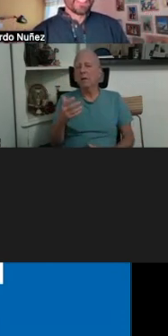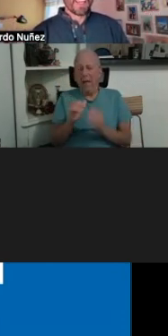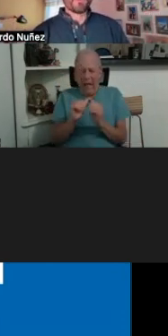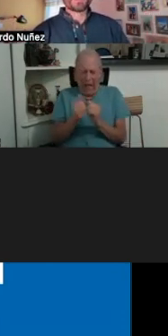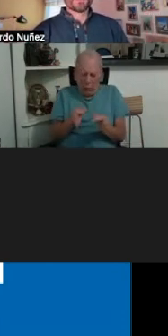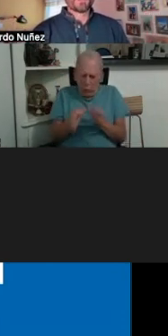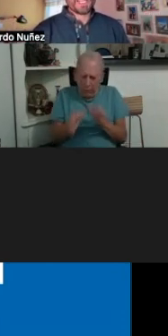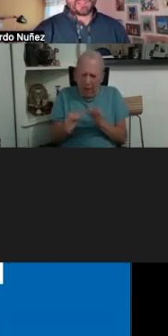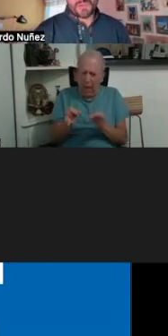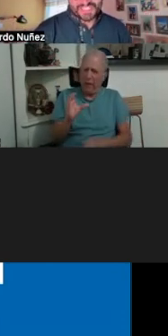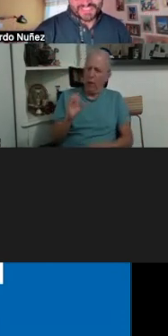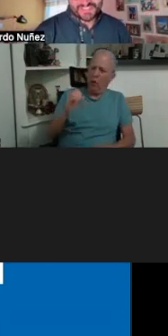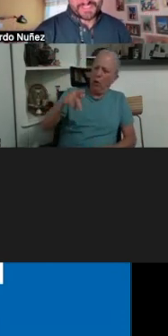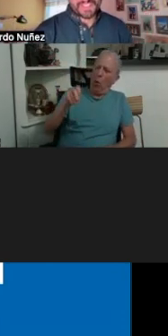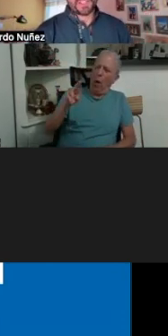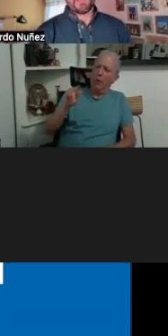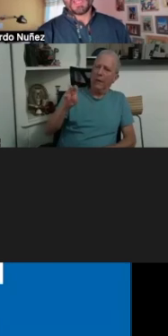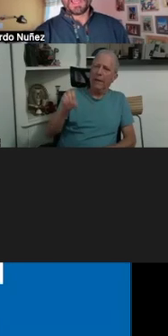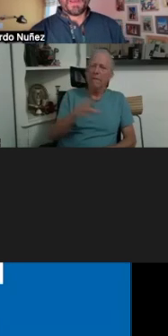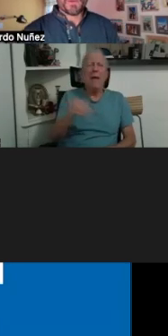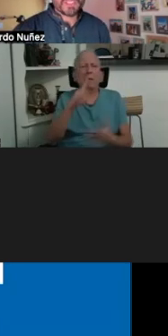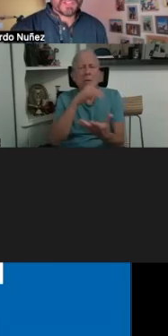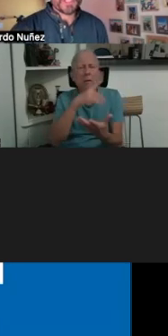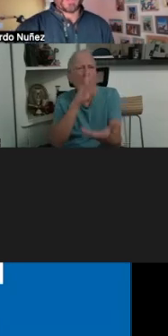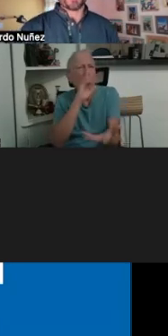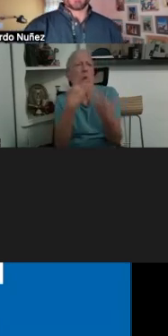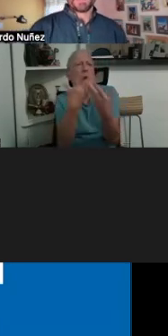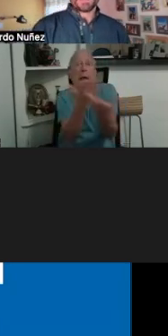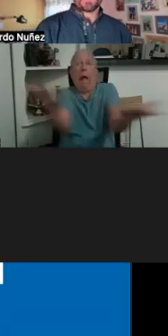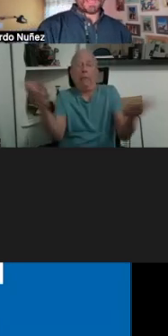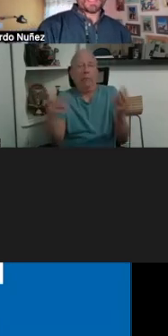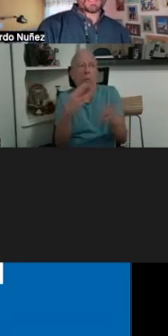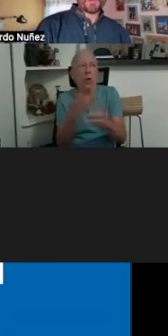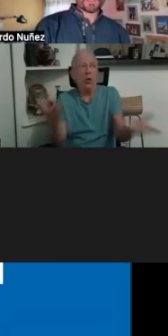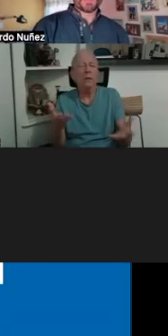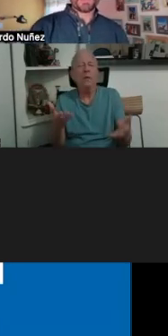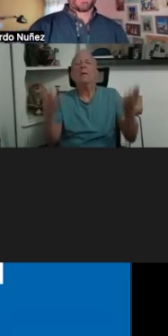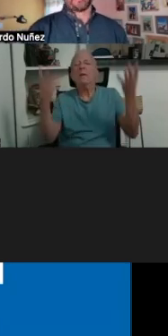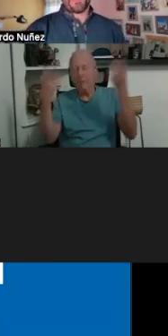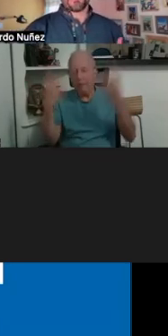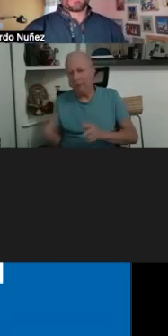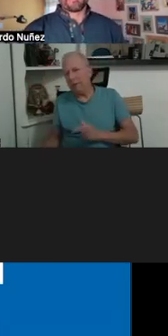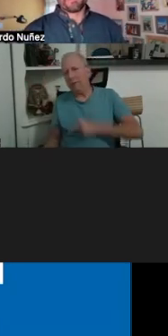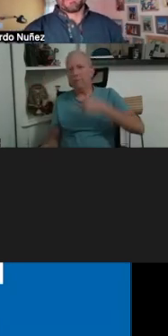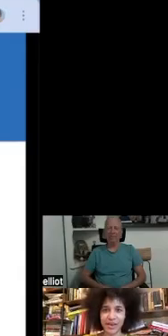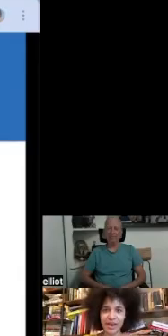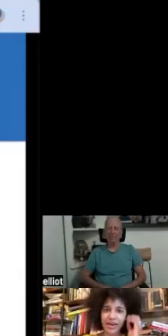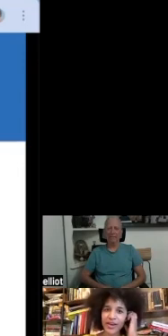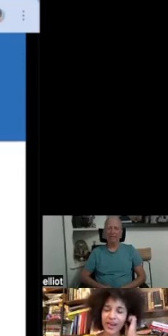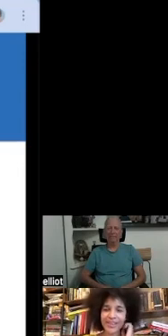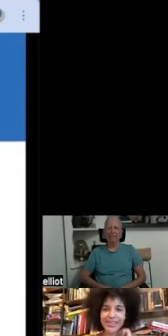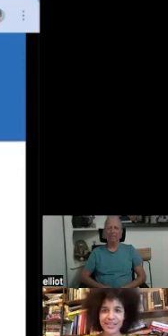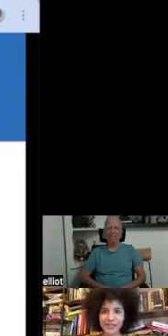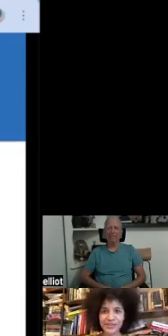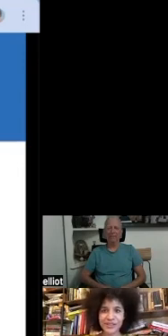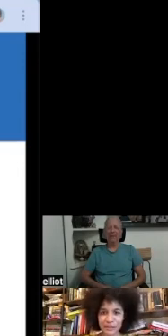defined? And what does it look like in the wild? And so, for that, I'm going to be turning it over to my coworker, Hope. All